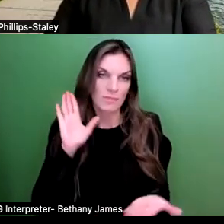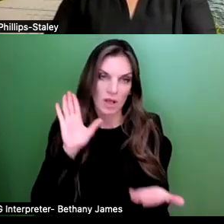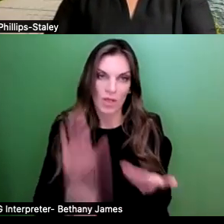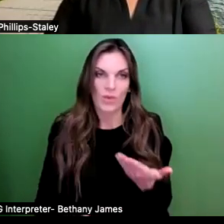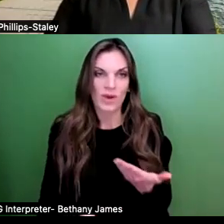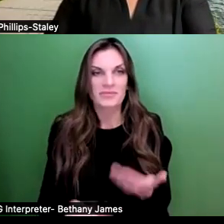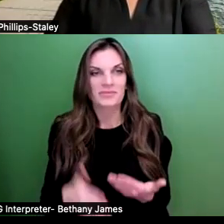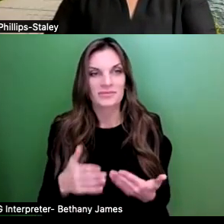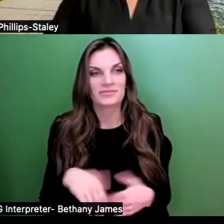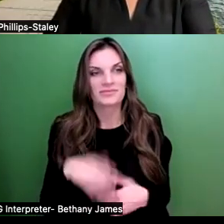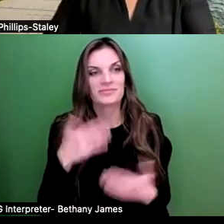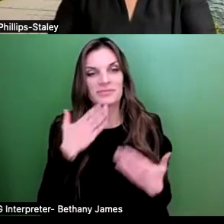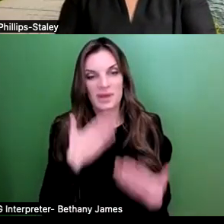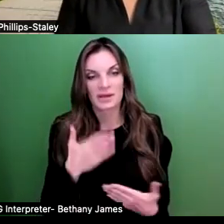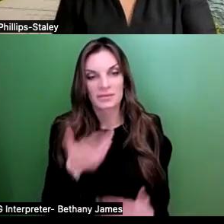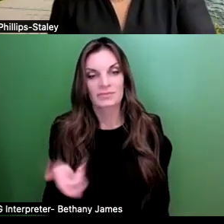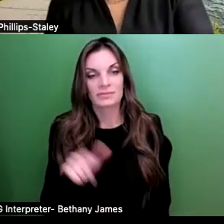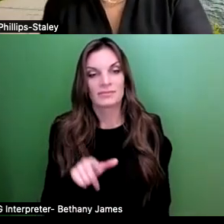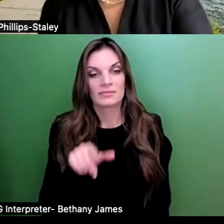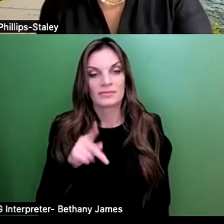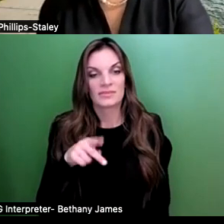Thank you. Ms. Phillips-Staley.